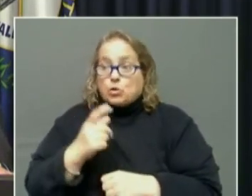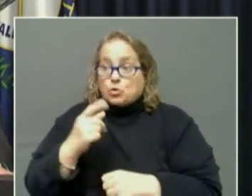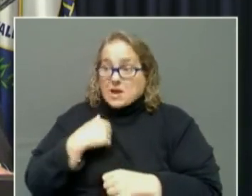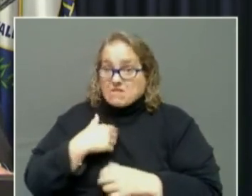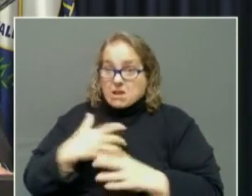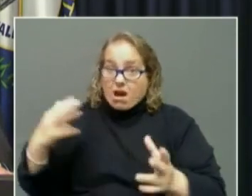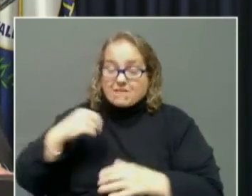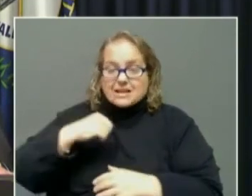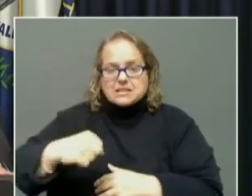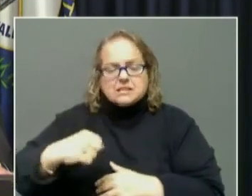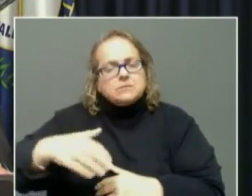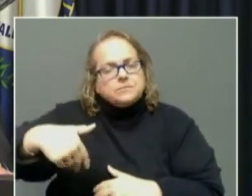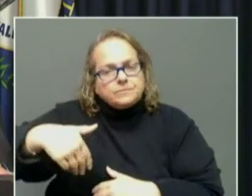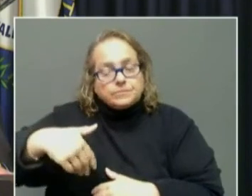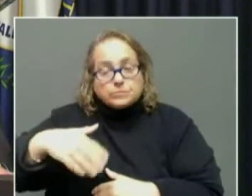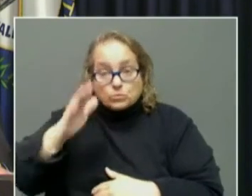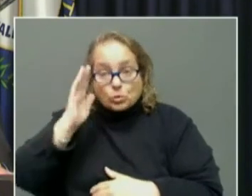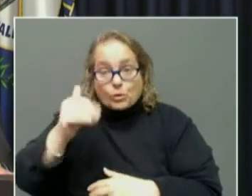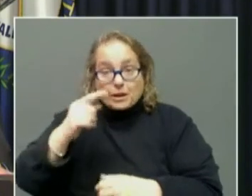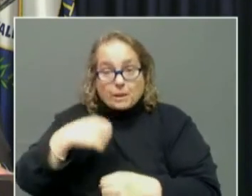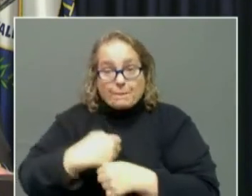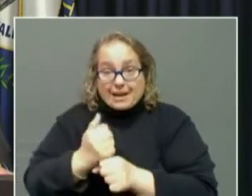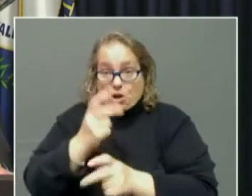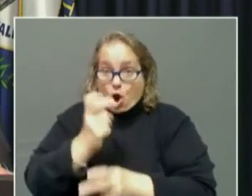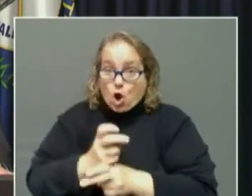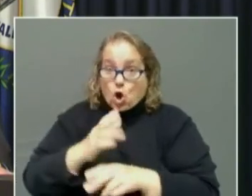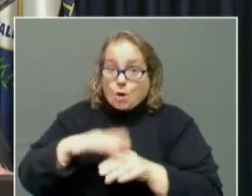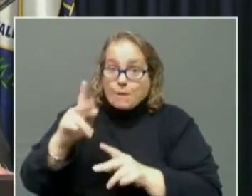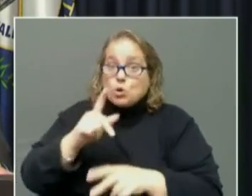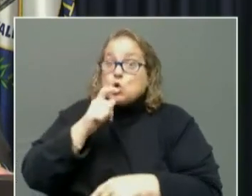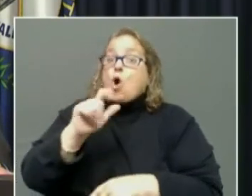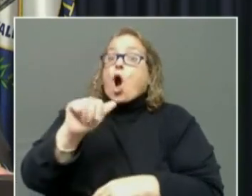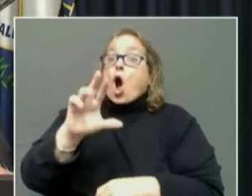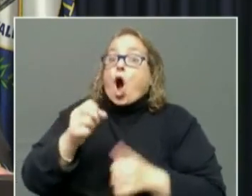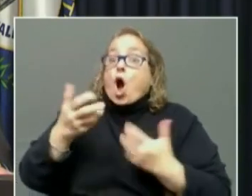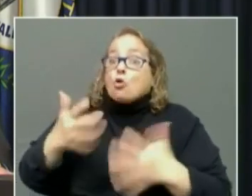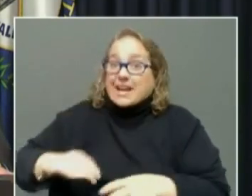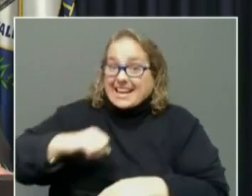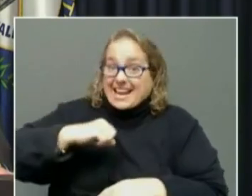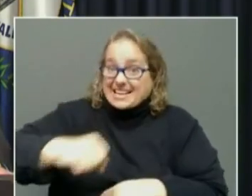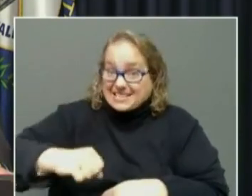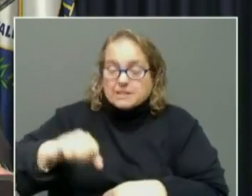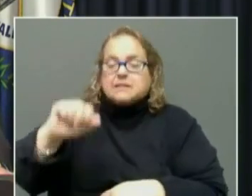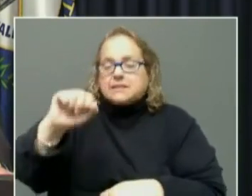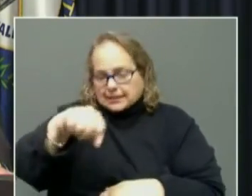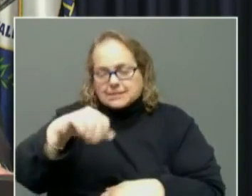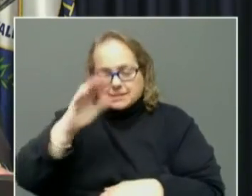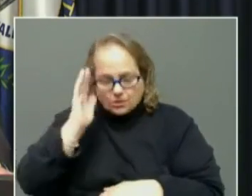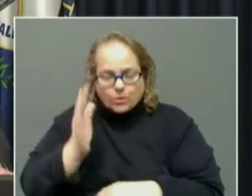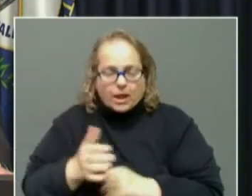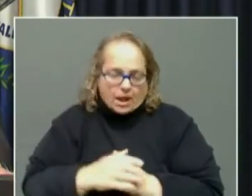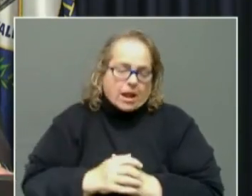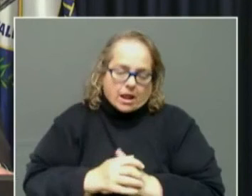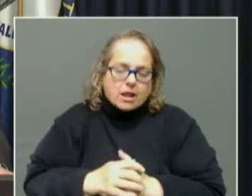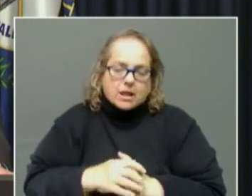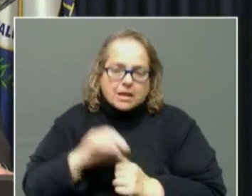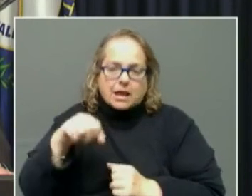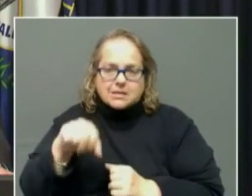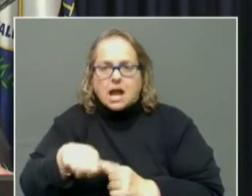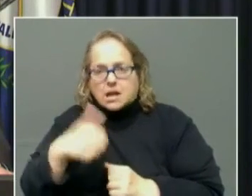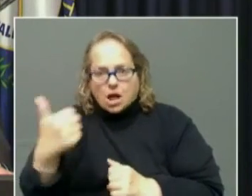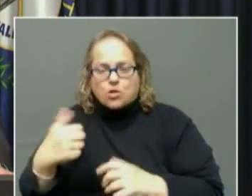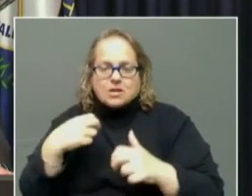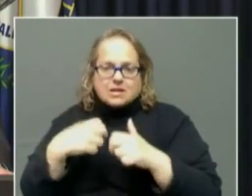on those who are hesitant? Yes. Yes, it is. This is just another curveball or difficulty thrown to